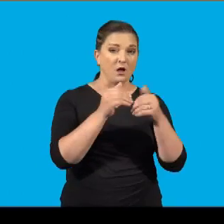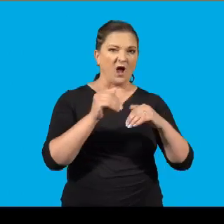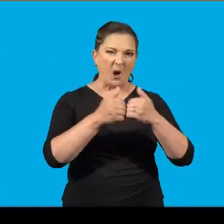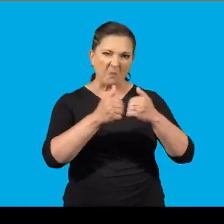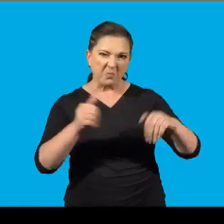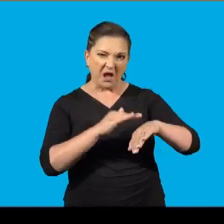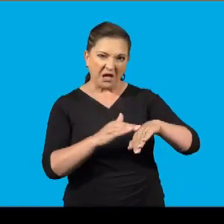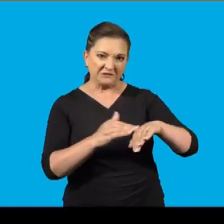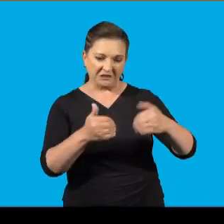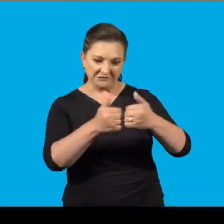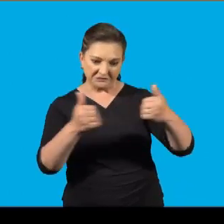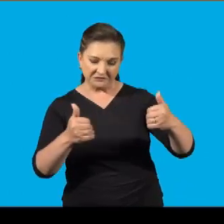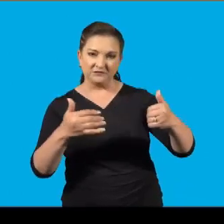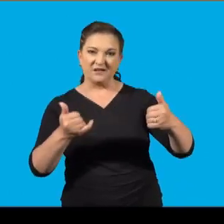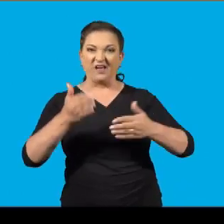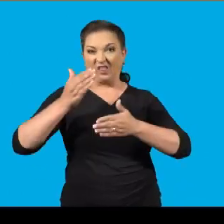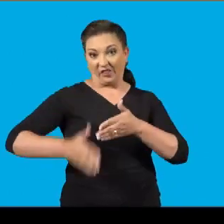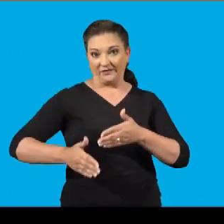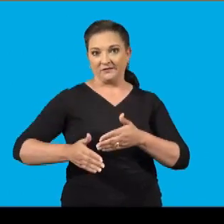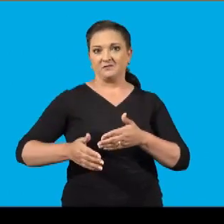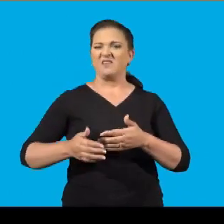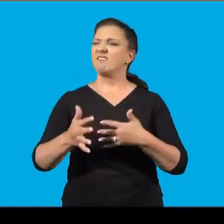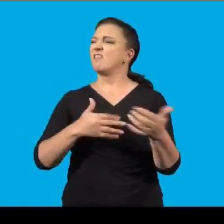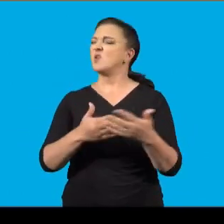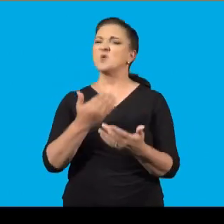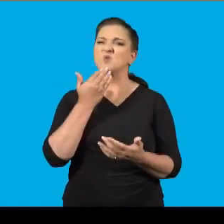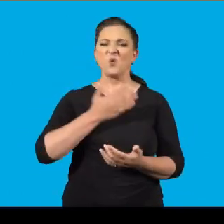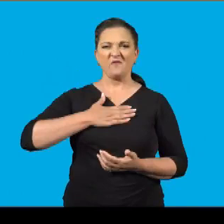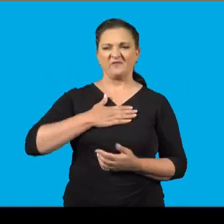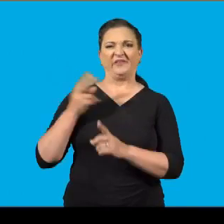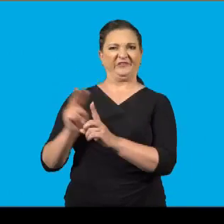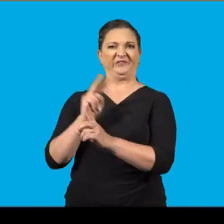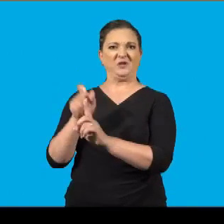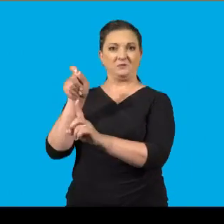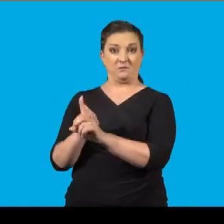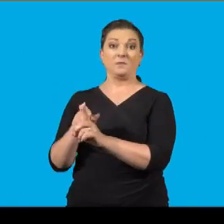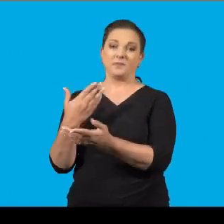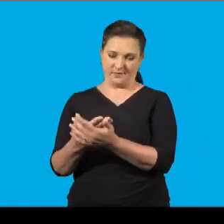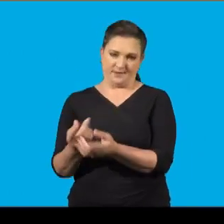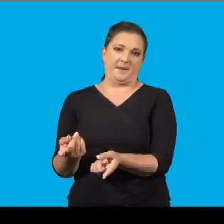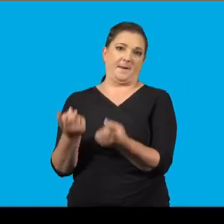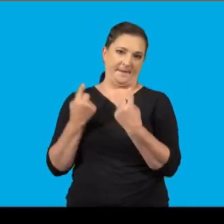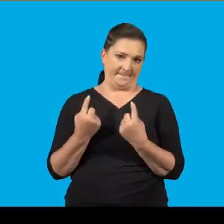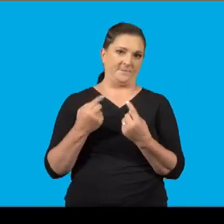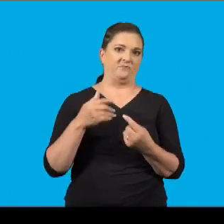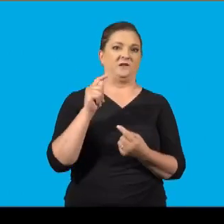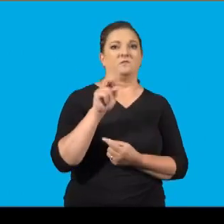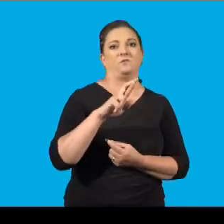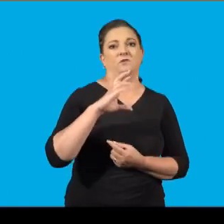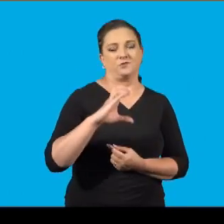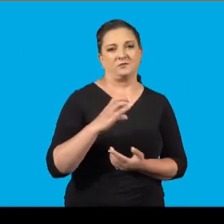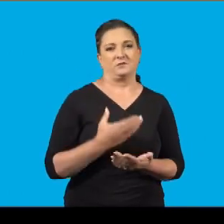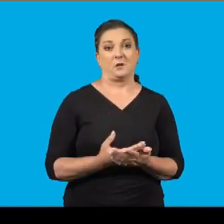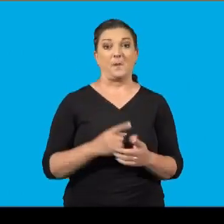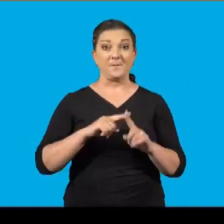Anybody who felt they had been a victim of violence could come forward and be heard at the TRC. Perpetrators of